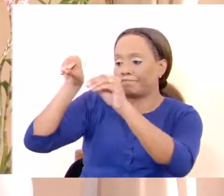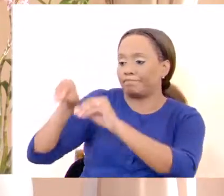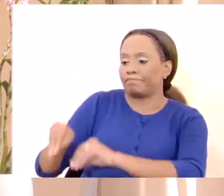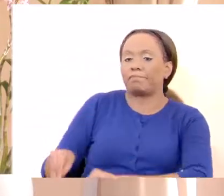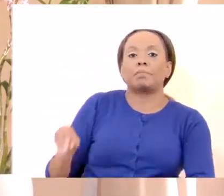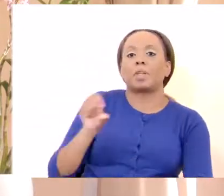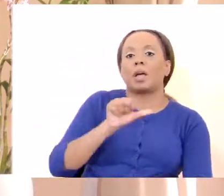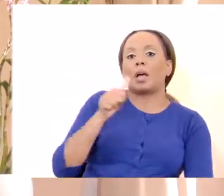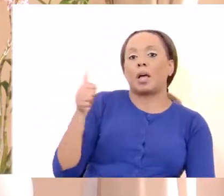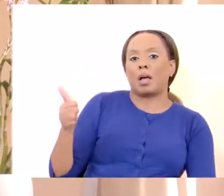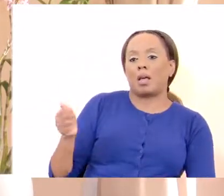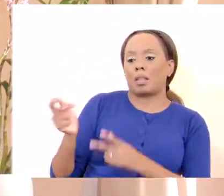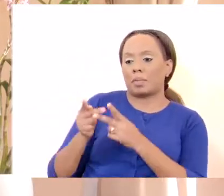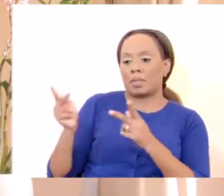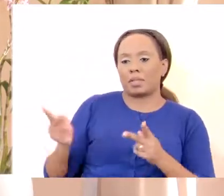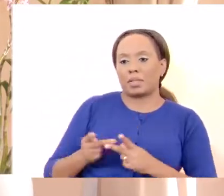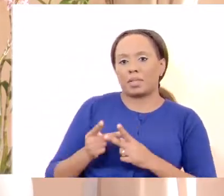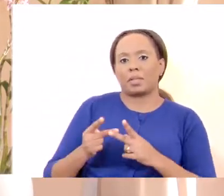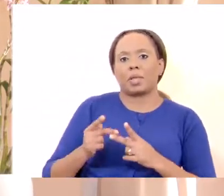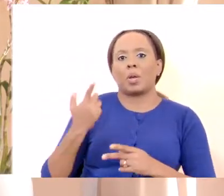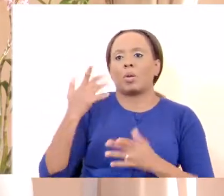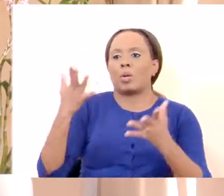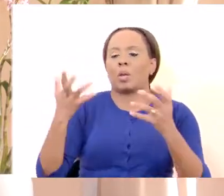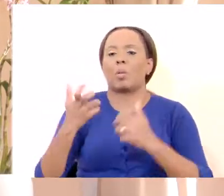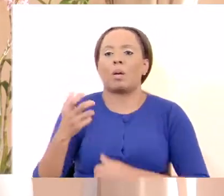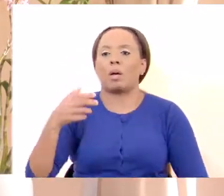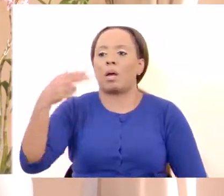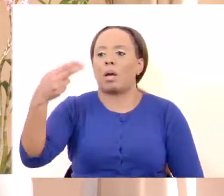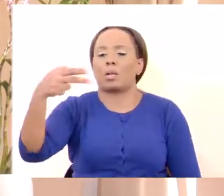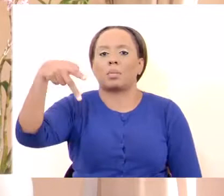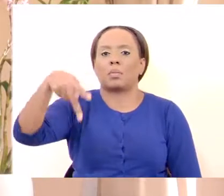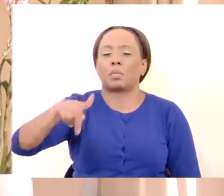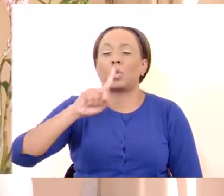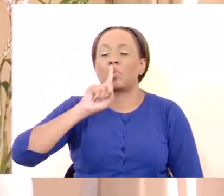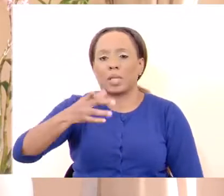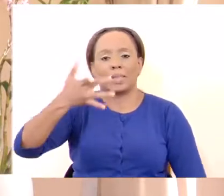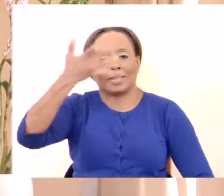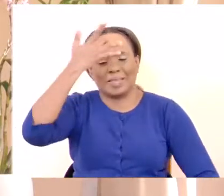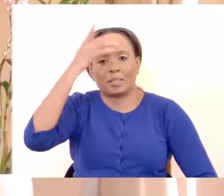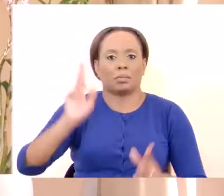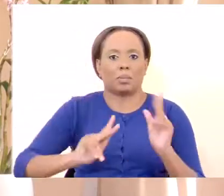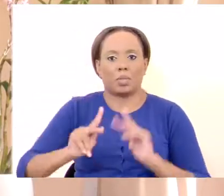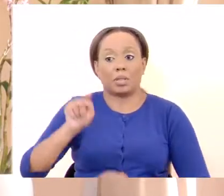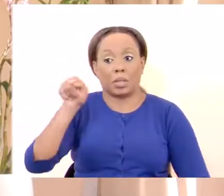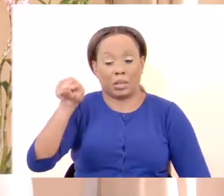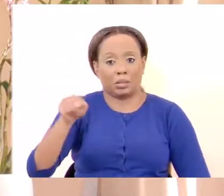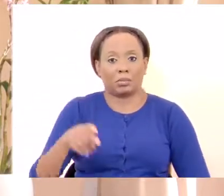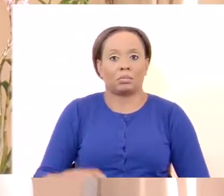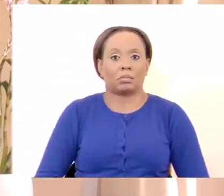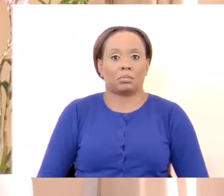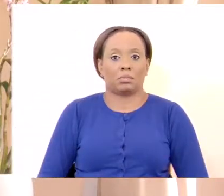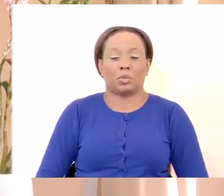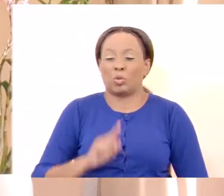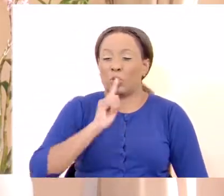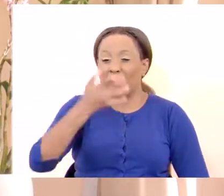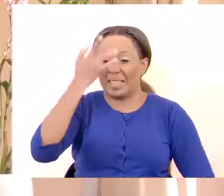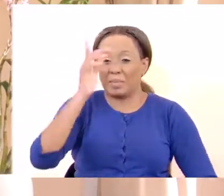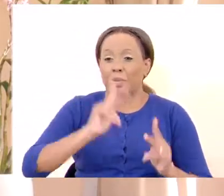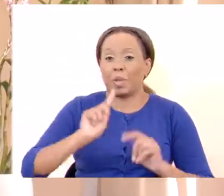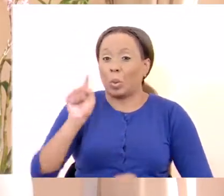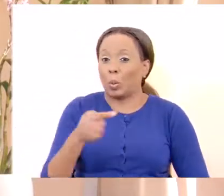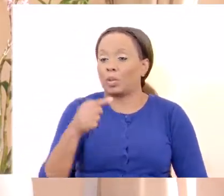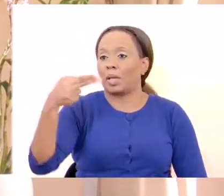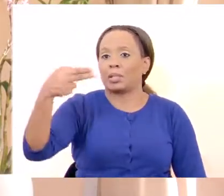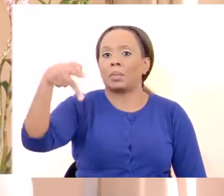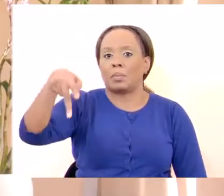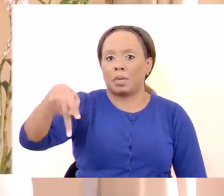with those persons who we are deemed to be ill or very ill, with obviously symptomatic. We are always keeping